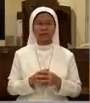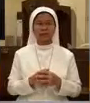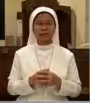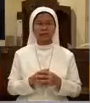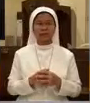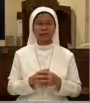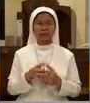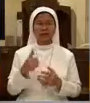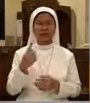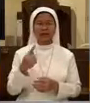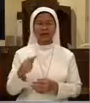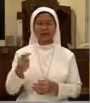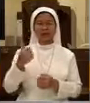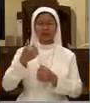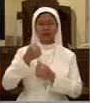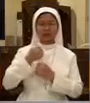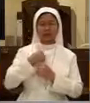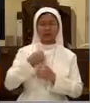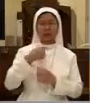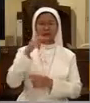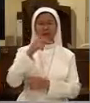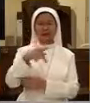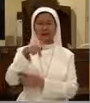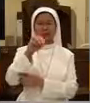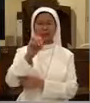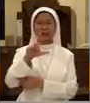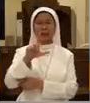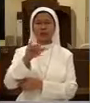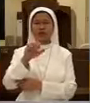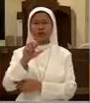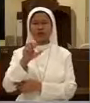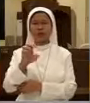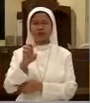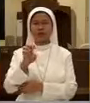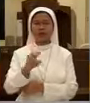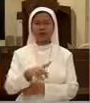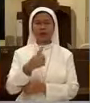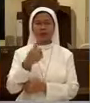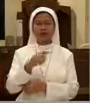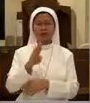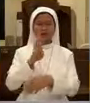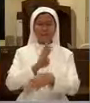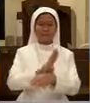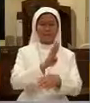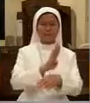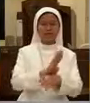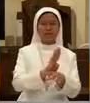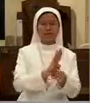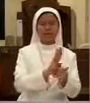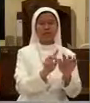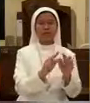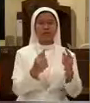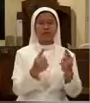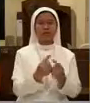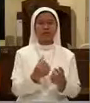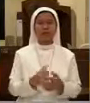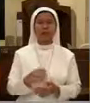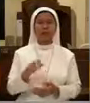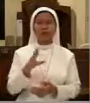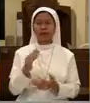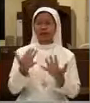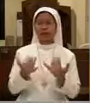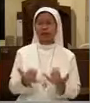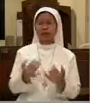the military, the police, the business sector, now that